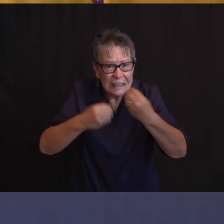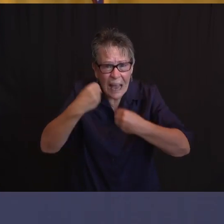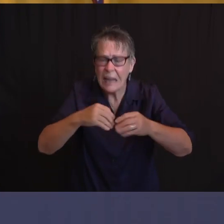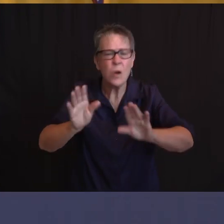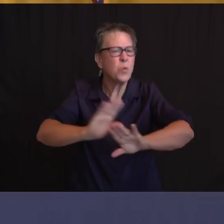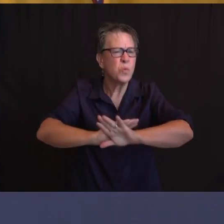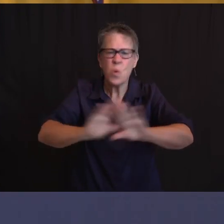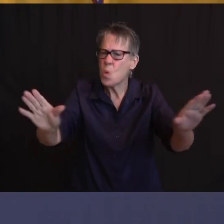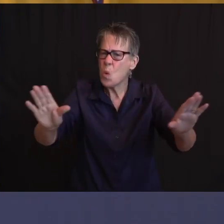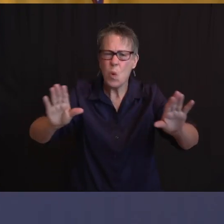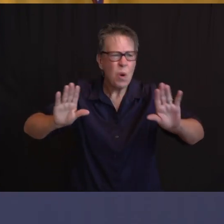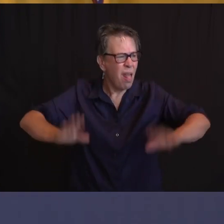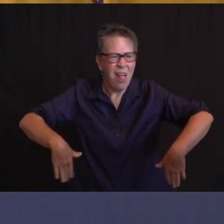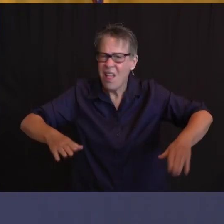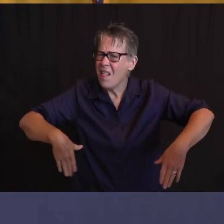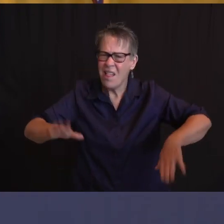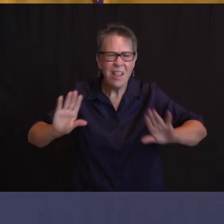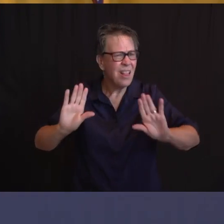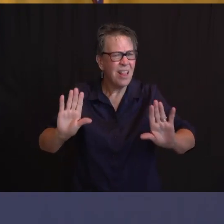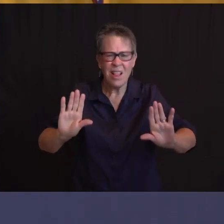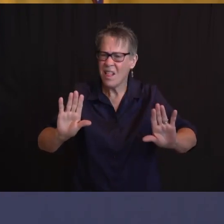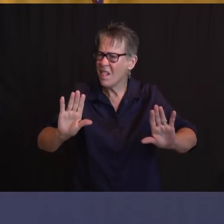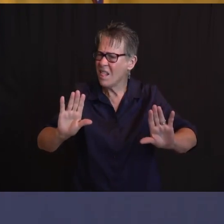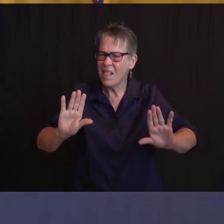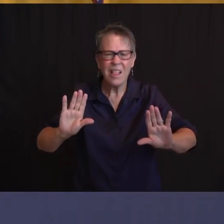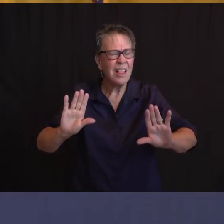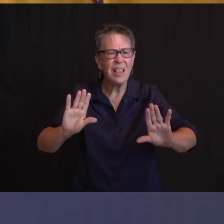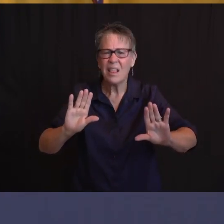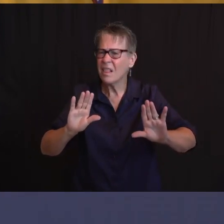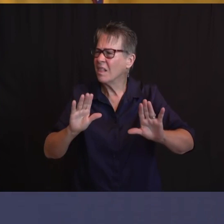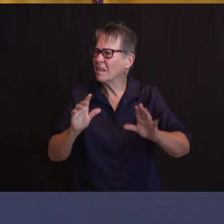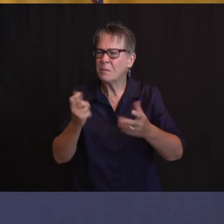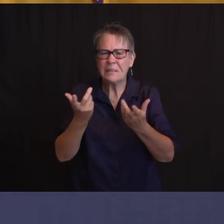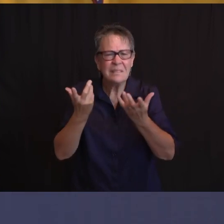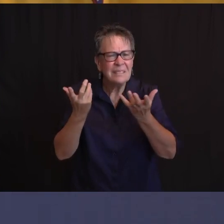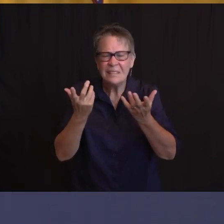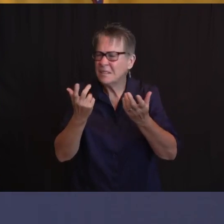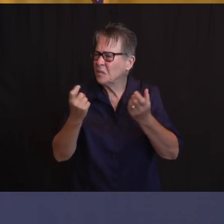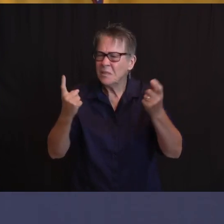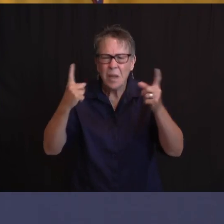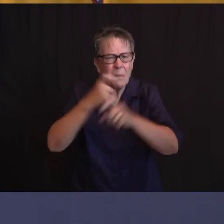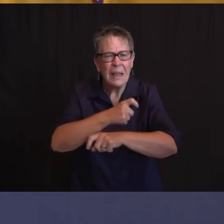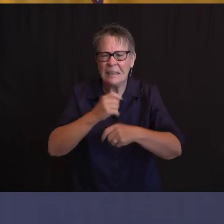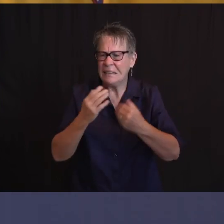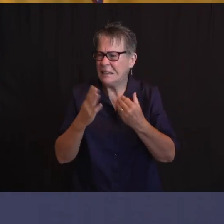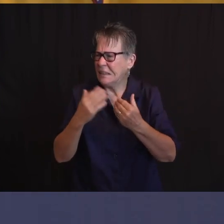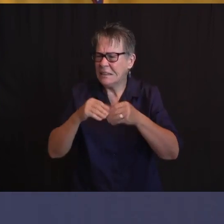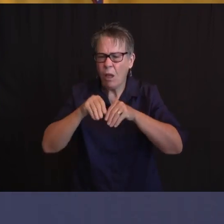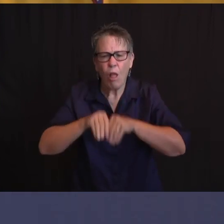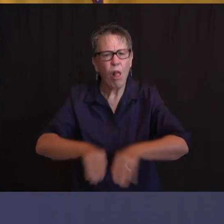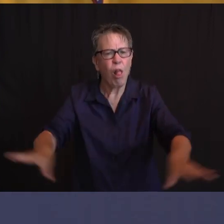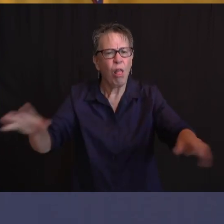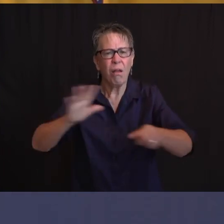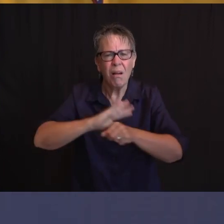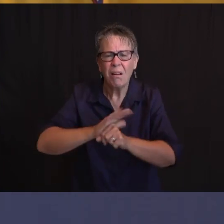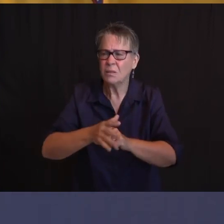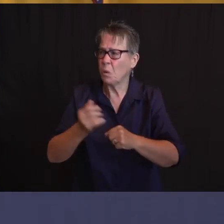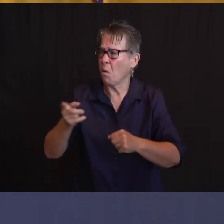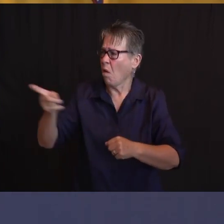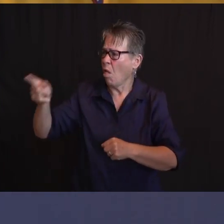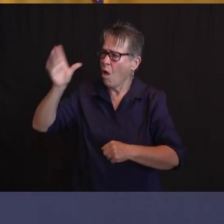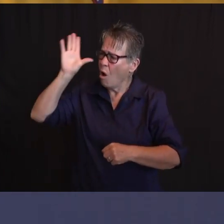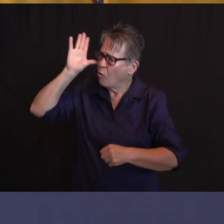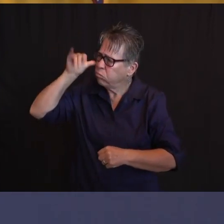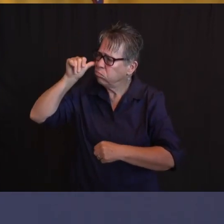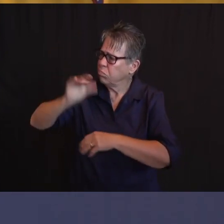we would sit on this. There's nothing to be gained other than we're desperately trying to get to a better public health reality and save as